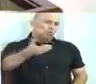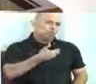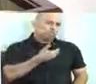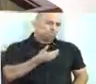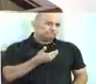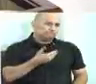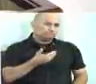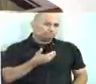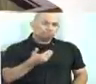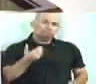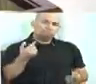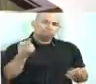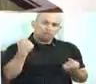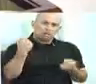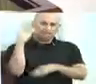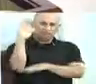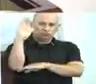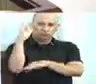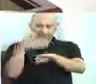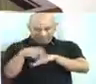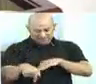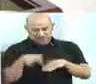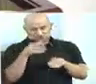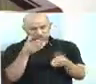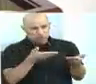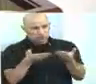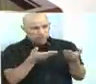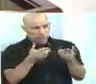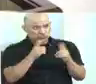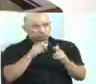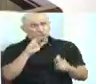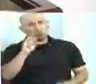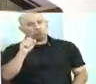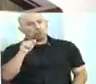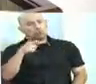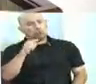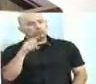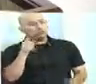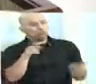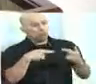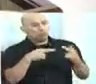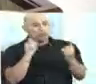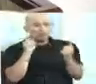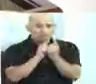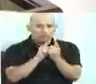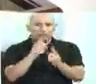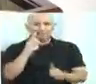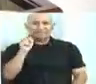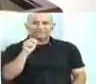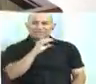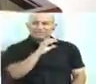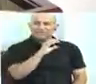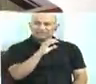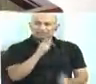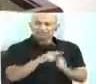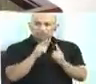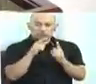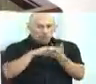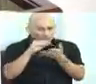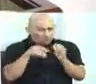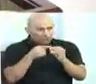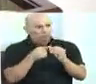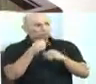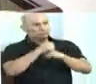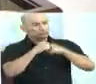to come this afternoon after this service to the Rosa Parks room and meet with Dean Coffey to learn about the organizational structure